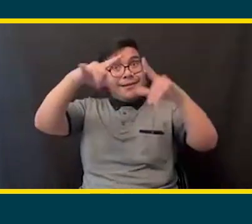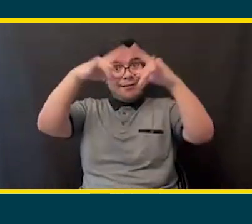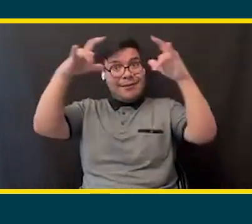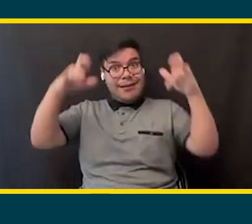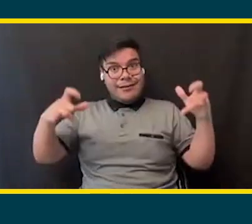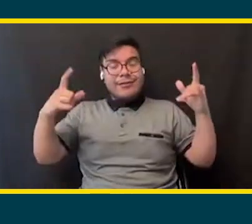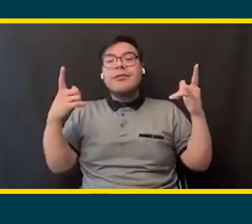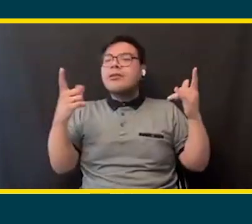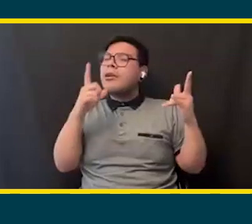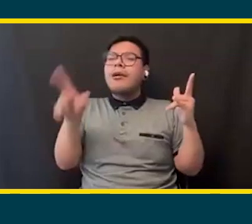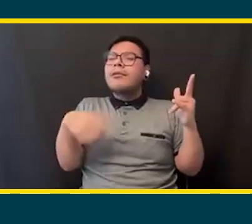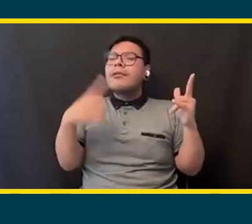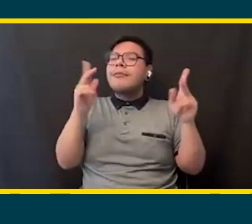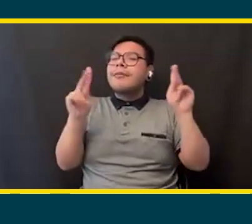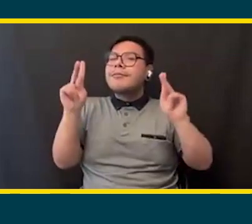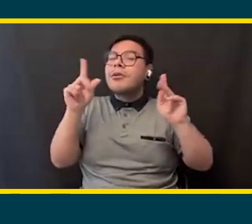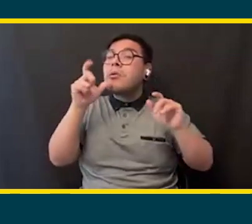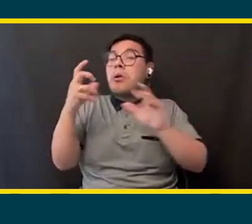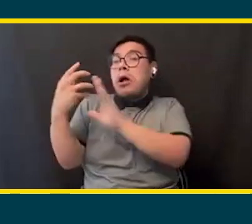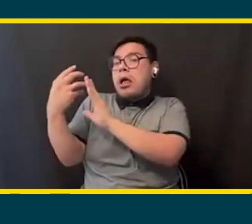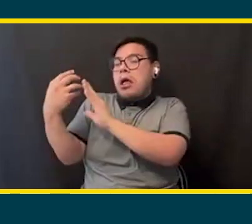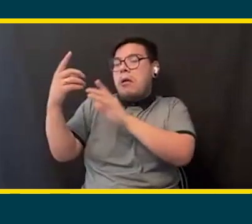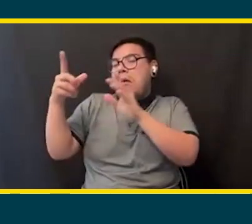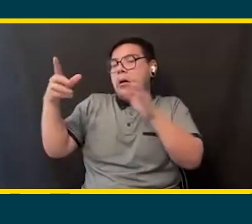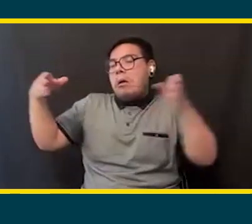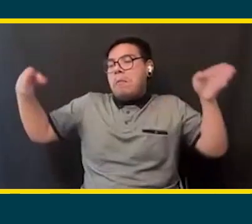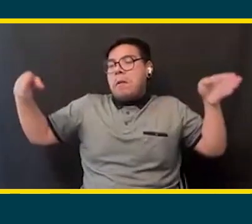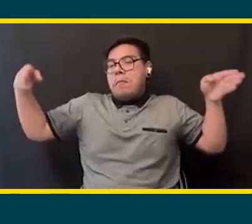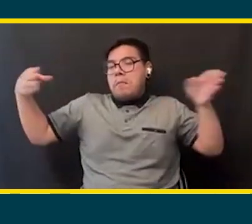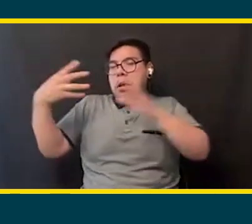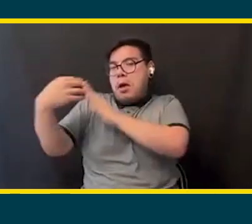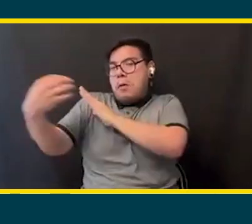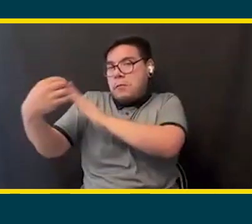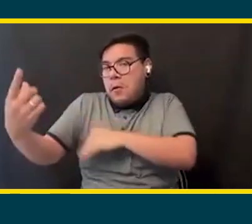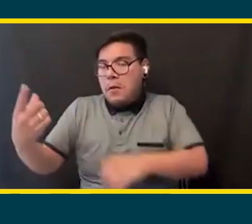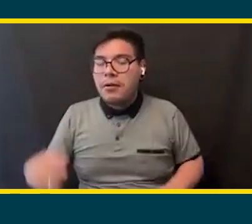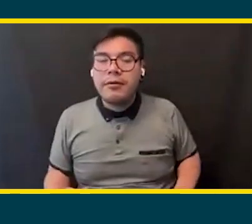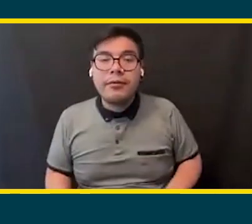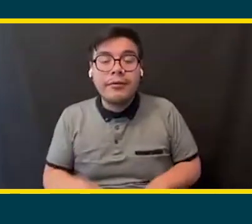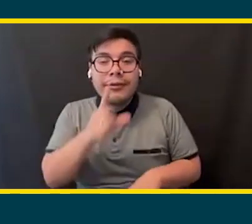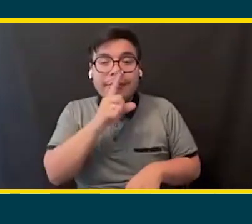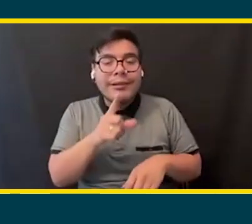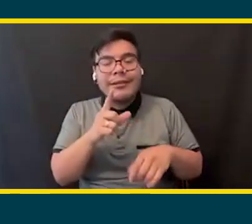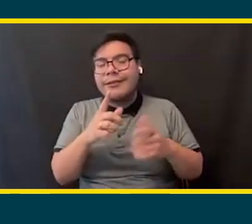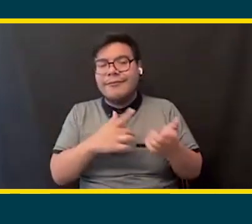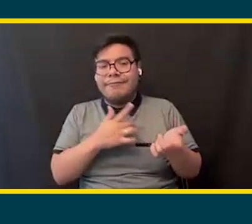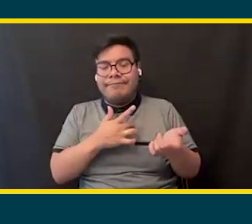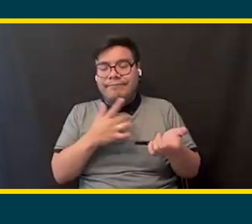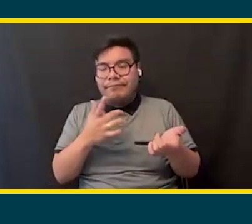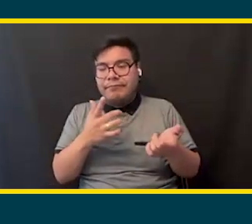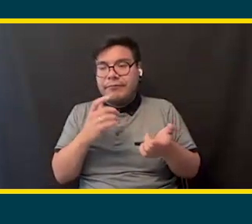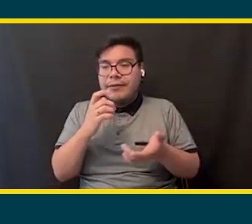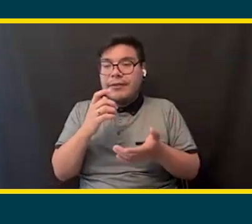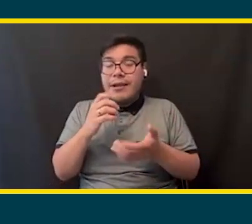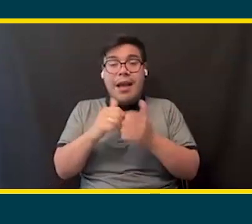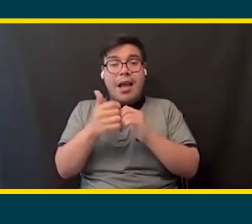people who are on those like outskirts, quote unquote. So, you know, I really feel like the treatment that trans